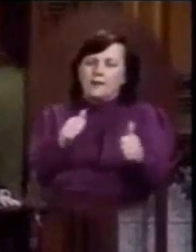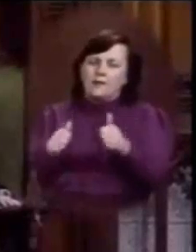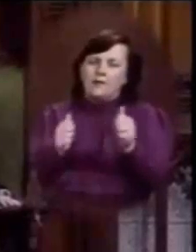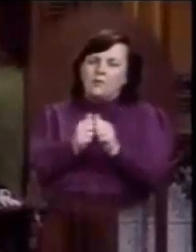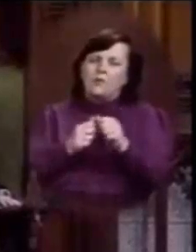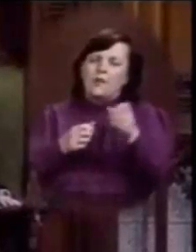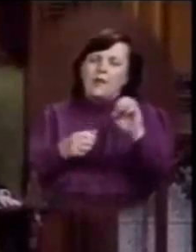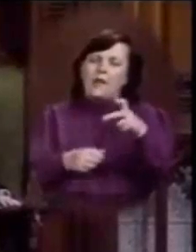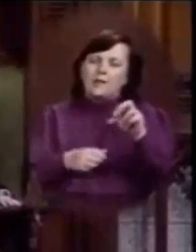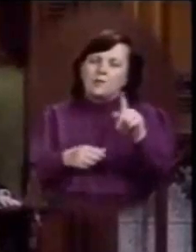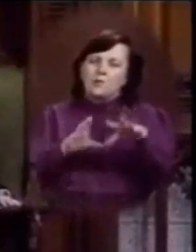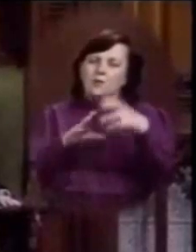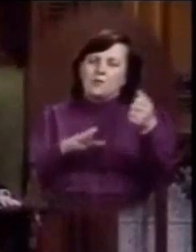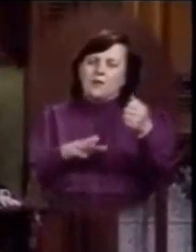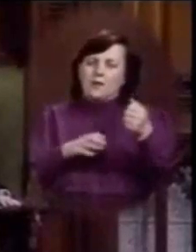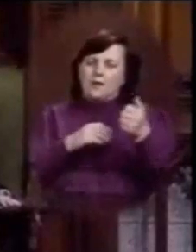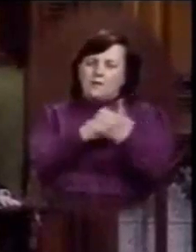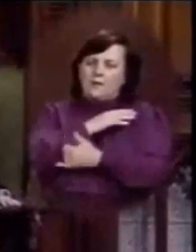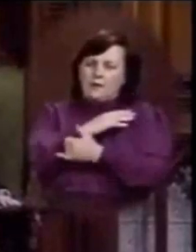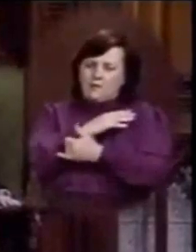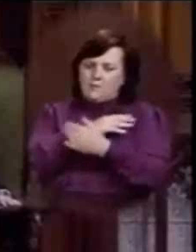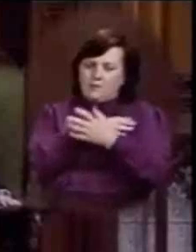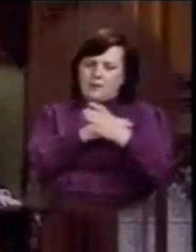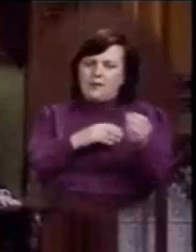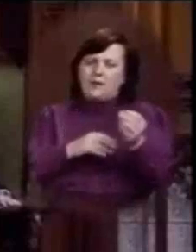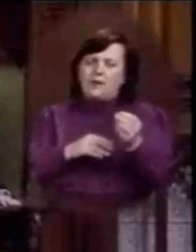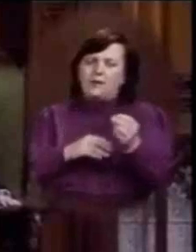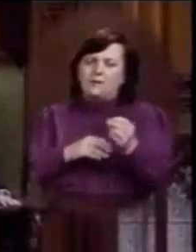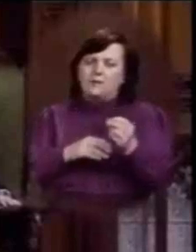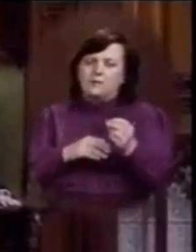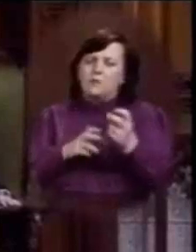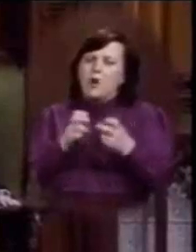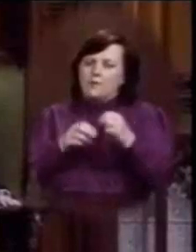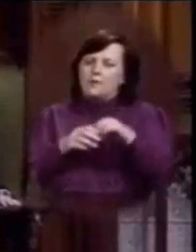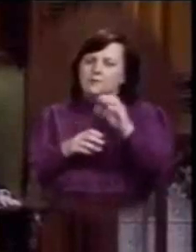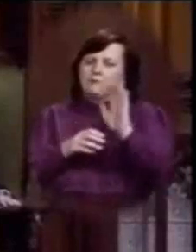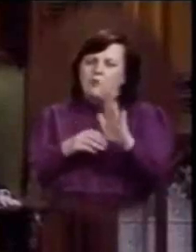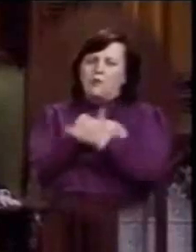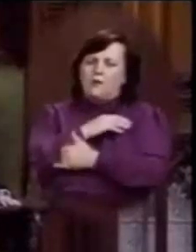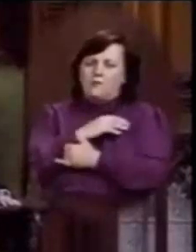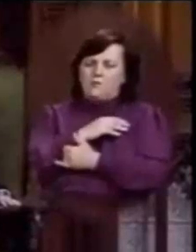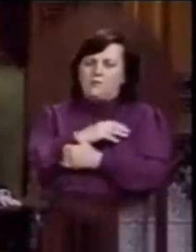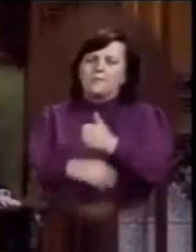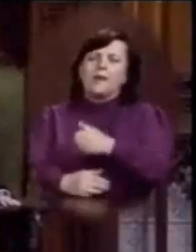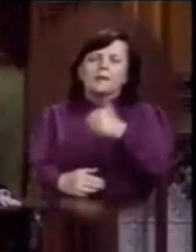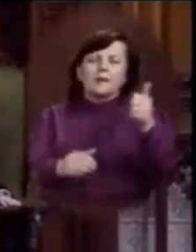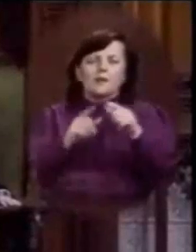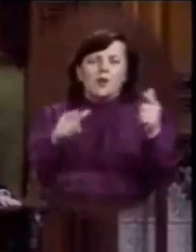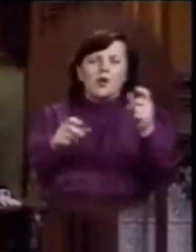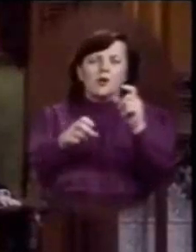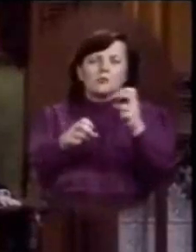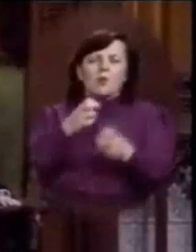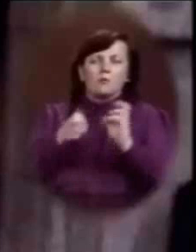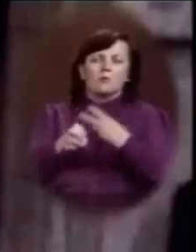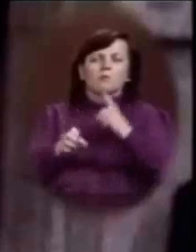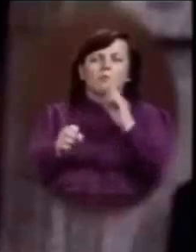and keep prices down at home. There's another major world problem which we committed ourselves to deal with at the